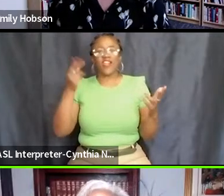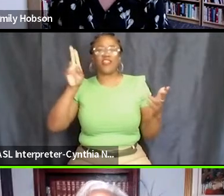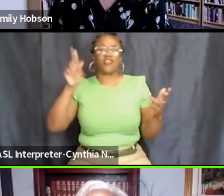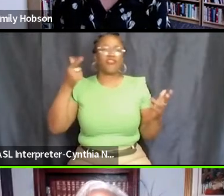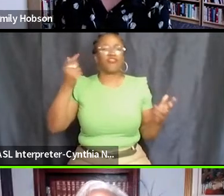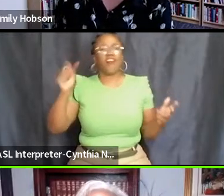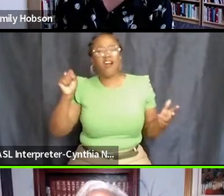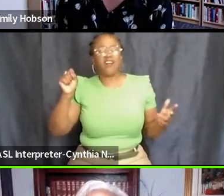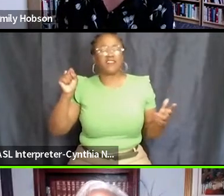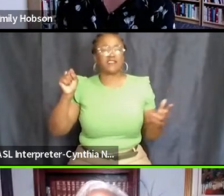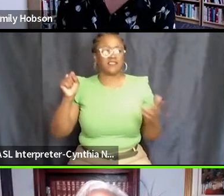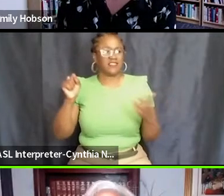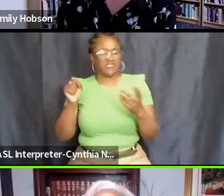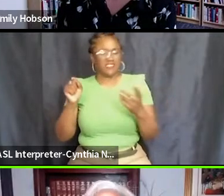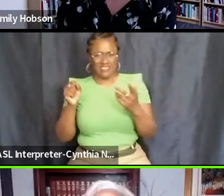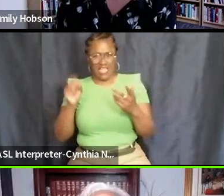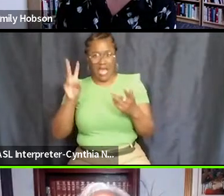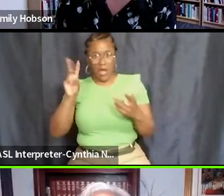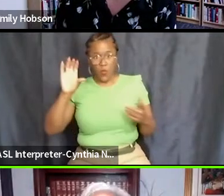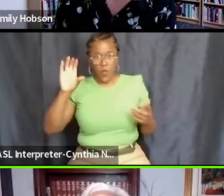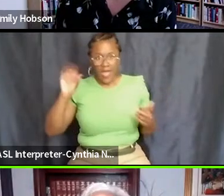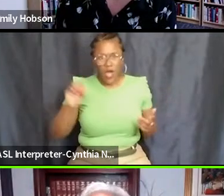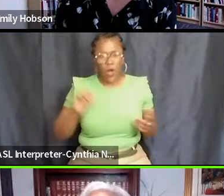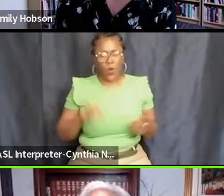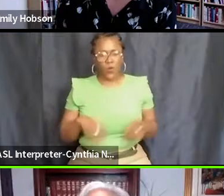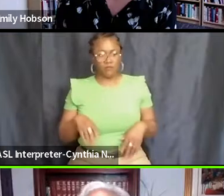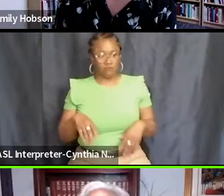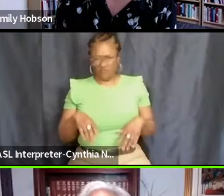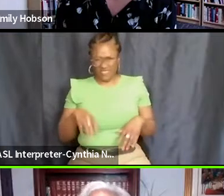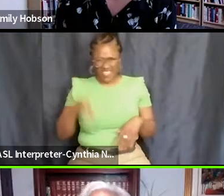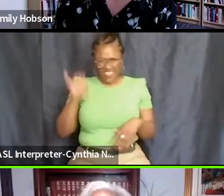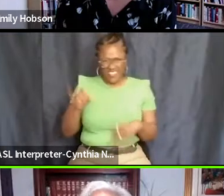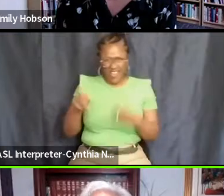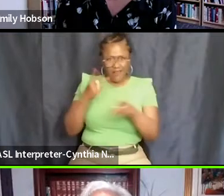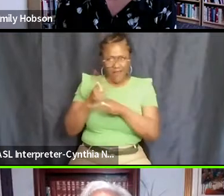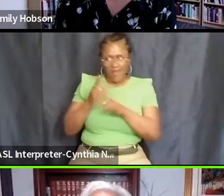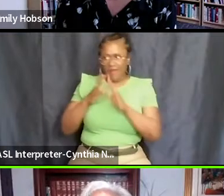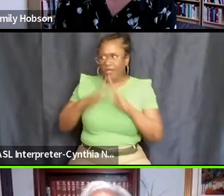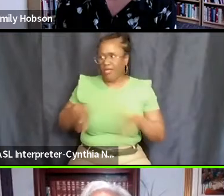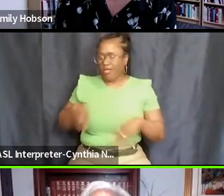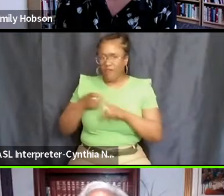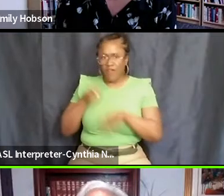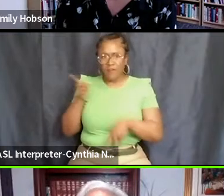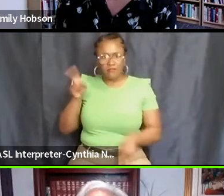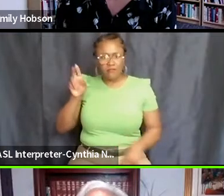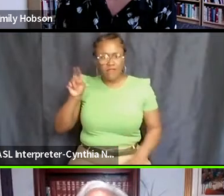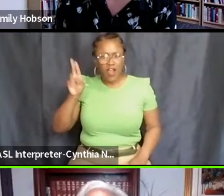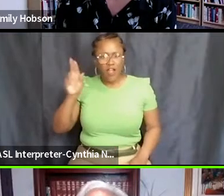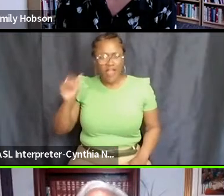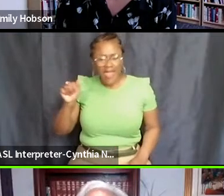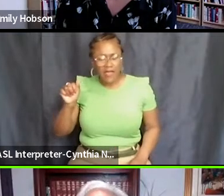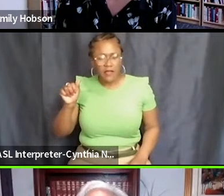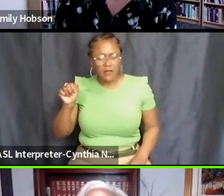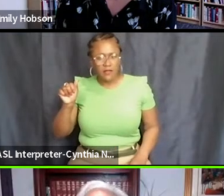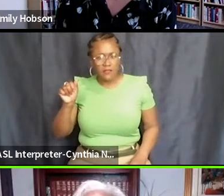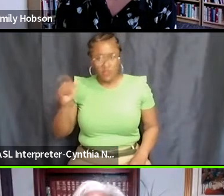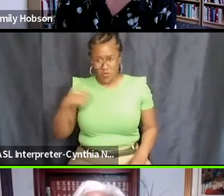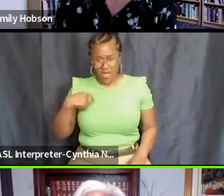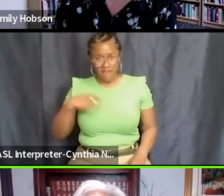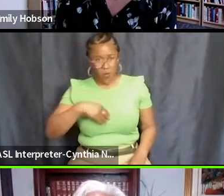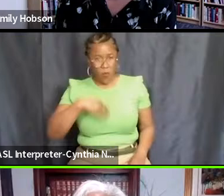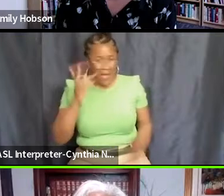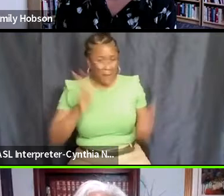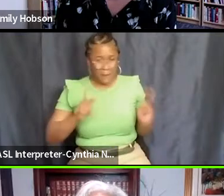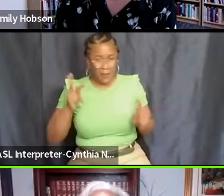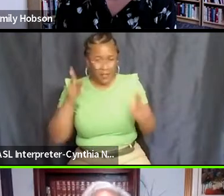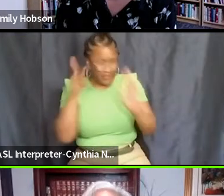went at Ruby Ridge and at Waco. So to get that kind of visceral response from the NRA, when you have white folks